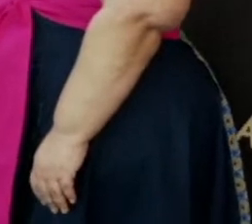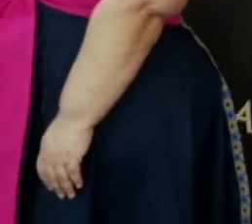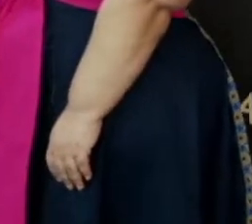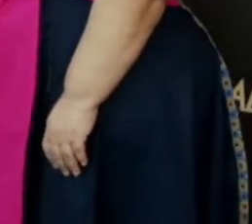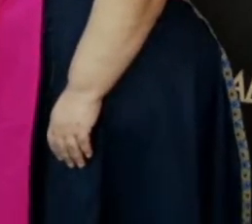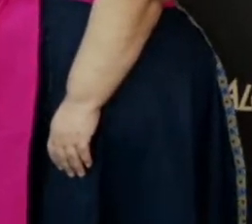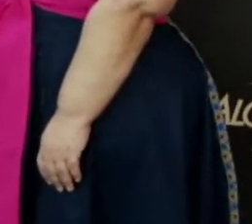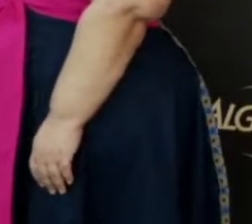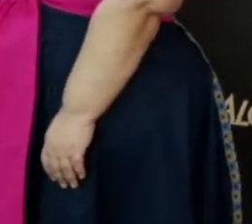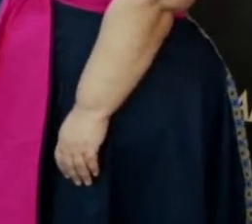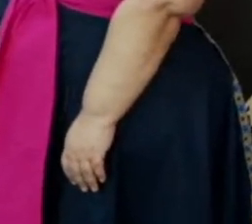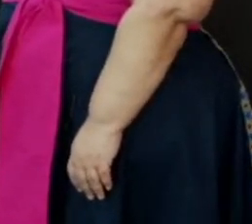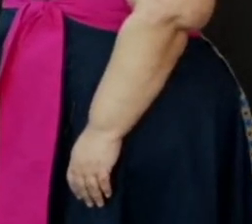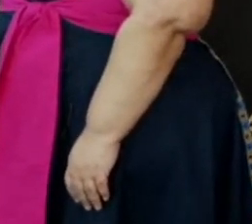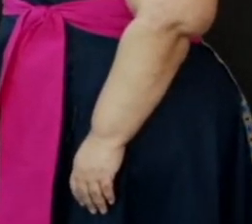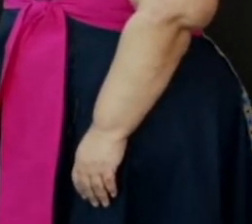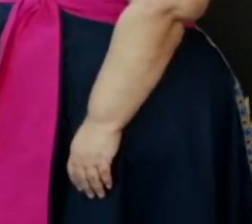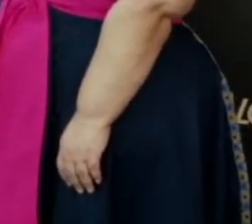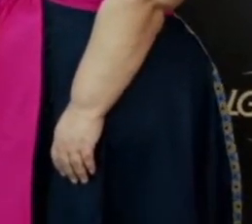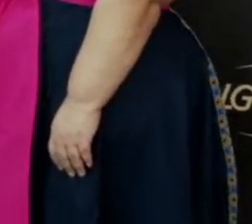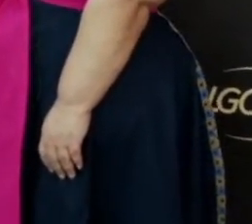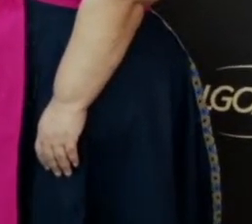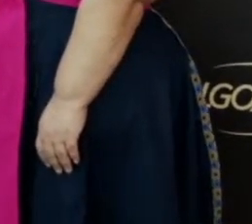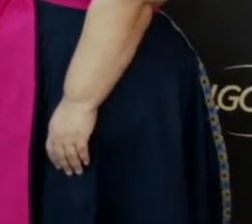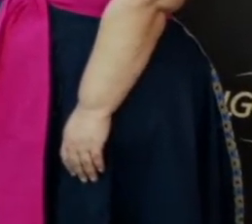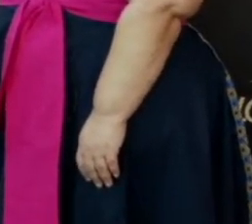that is a member of the media.